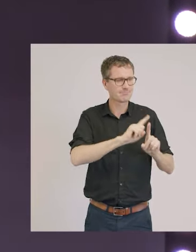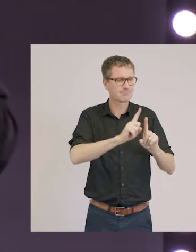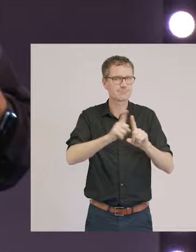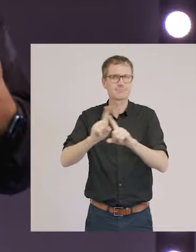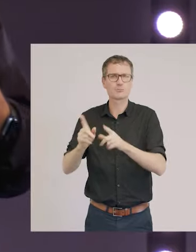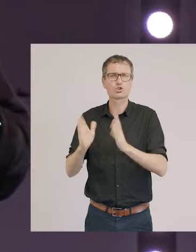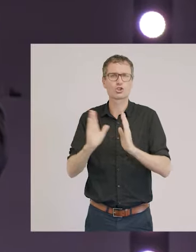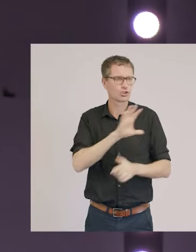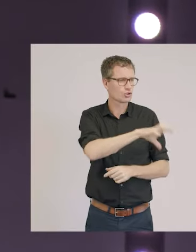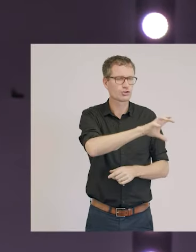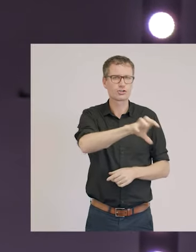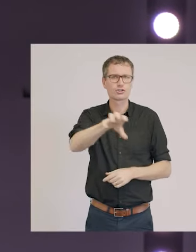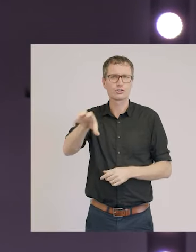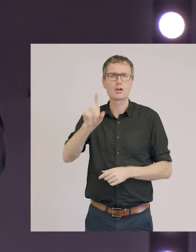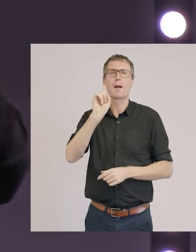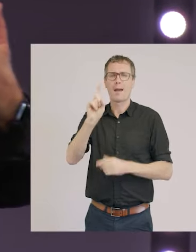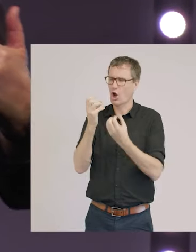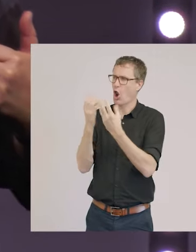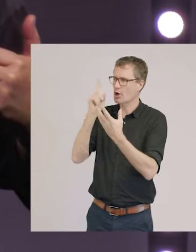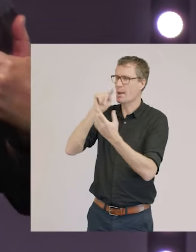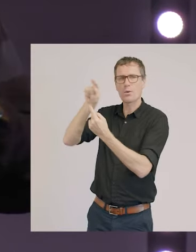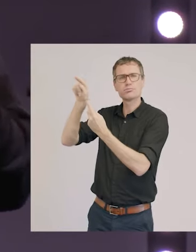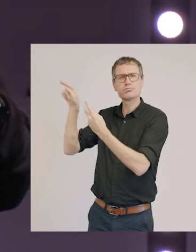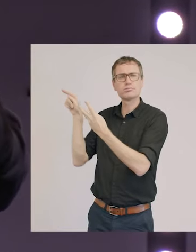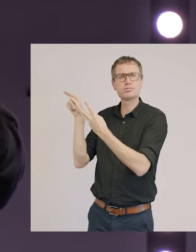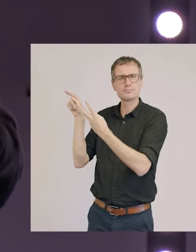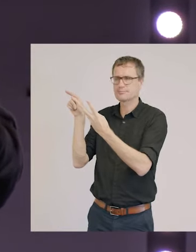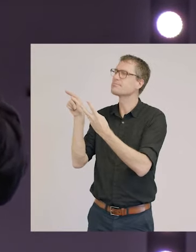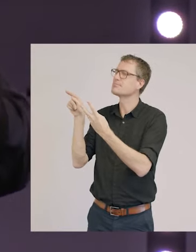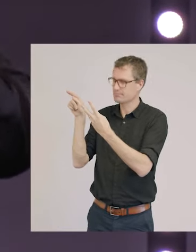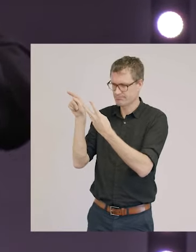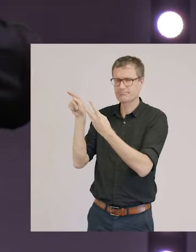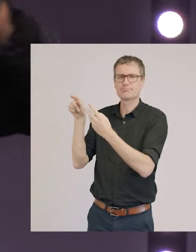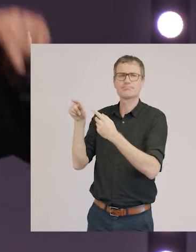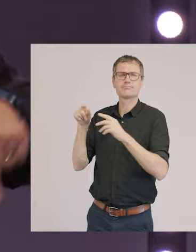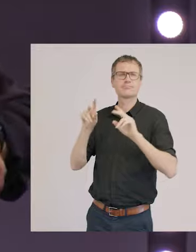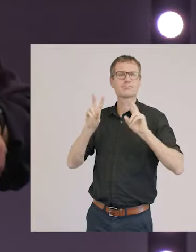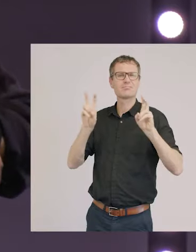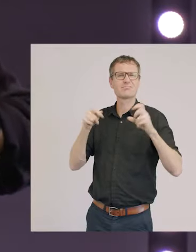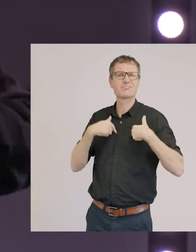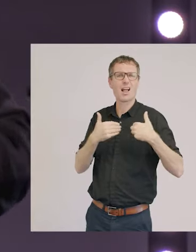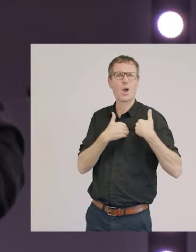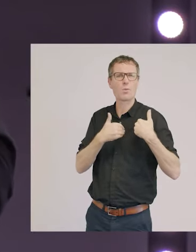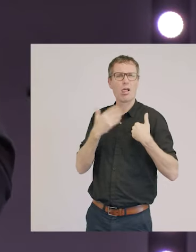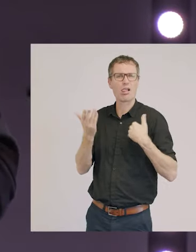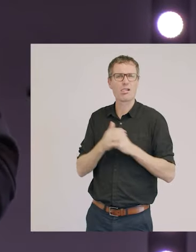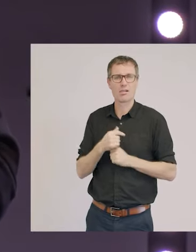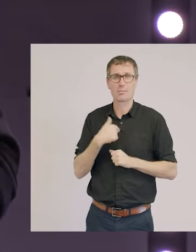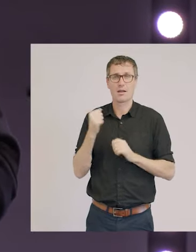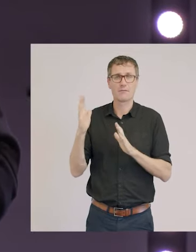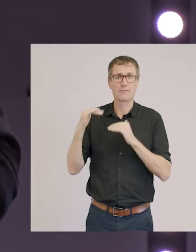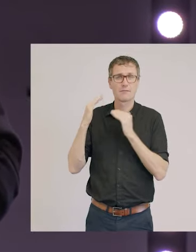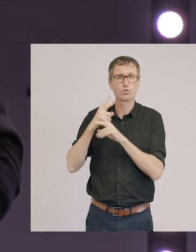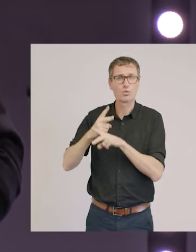pastor of, you know, different churches, overseeing different churches, but I have a whole group of people in different ways that I'm accountable